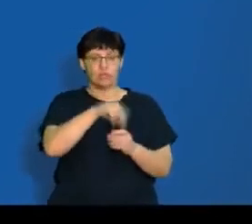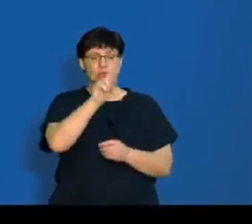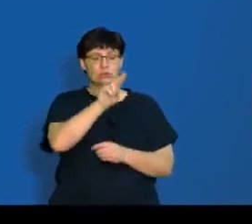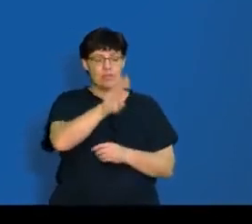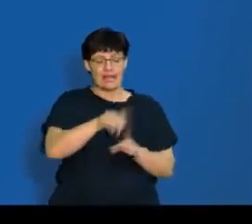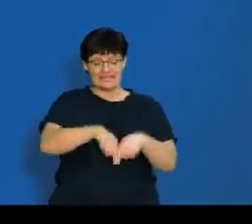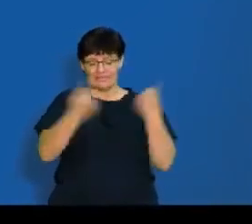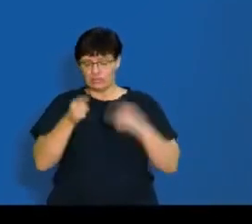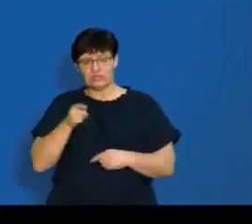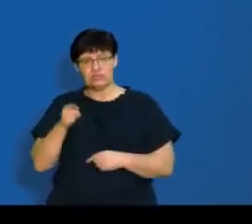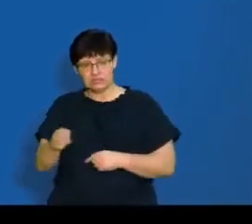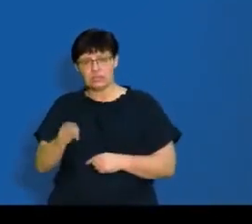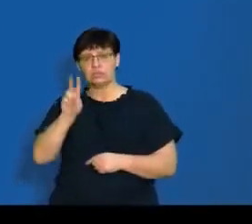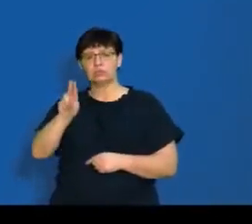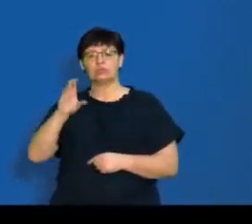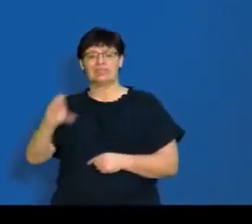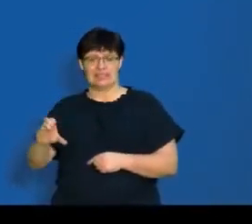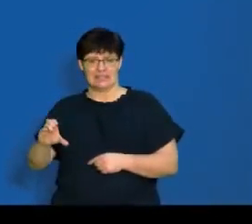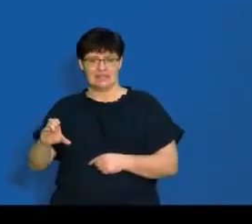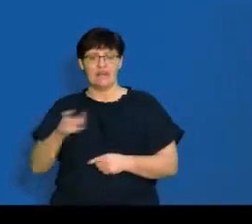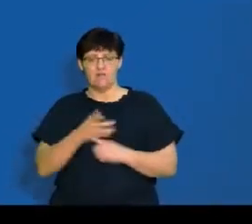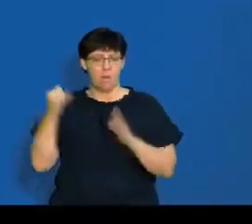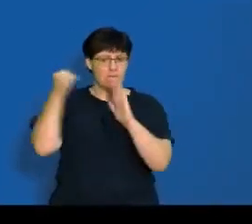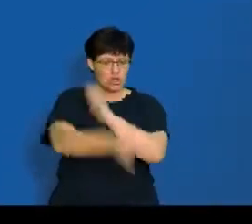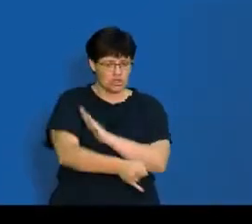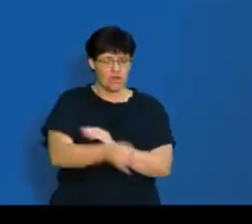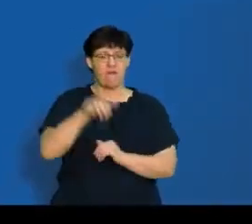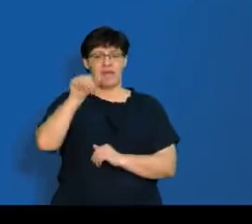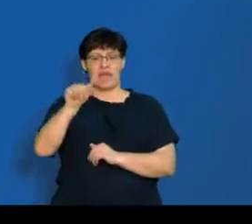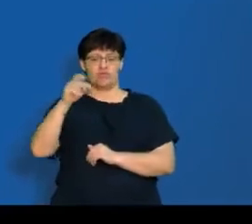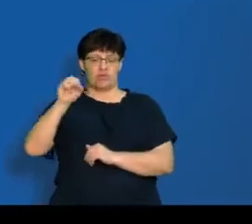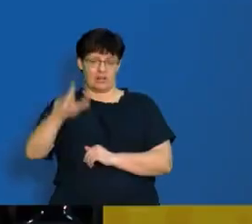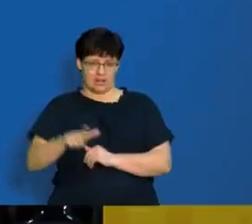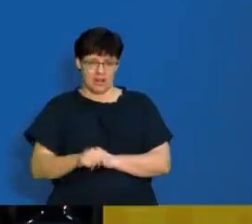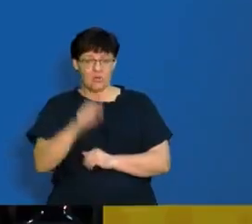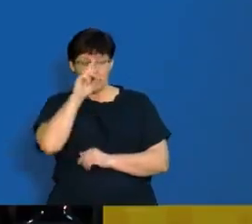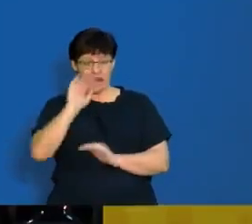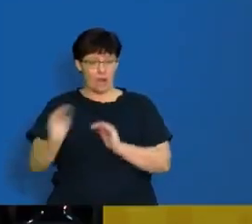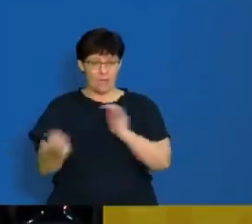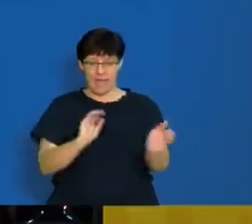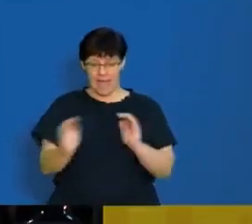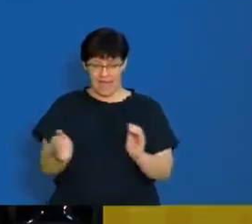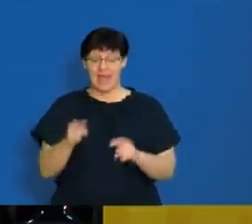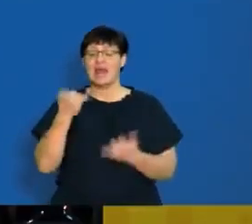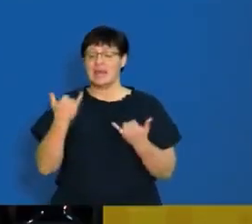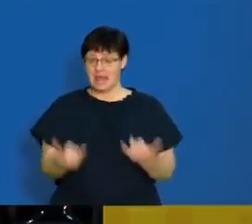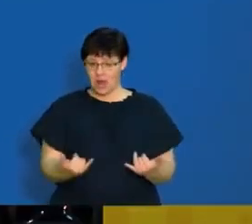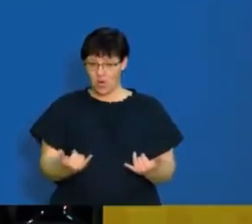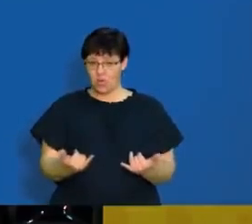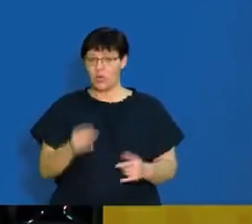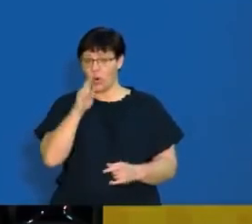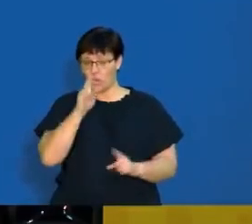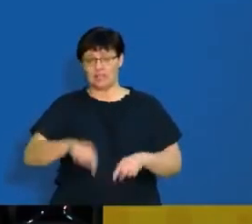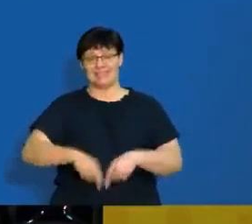differs with the evidence in source 2c regarding the murder of Ashley Krill. Remember, we were looking at comparing. We are now looking at